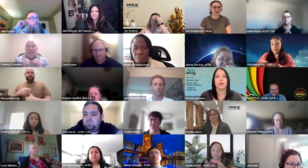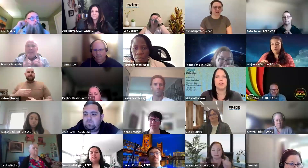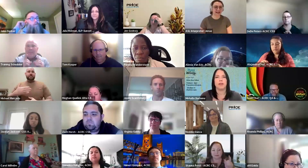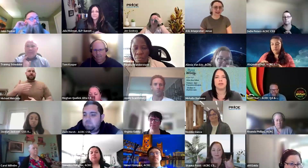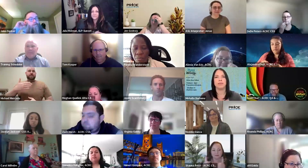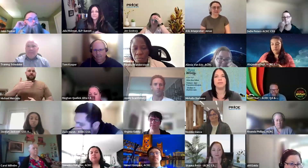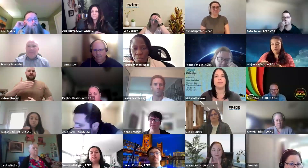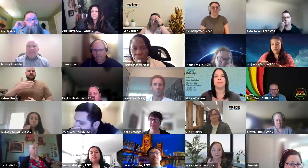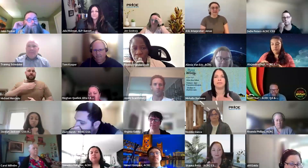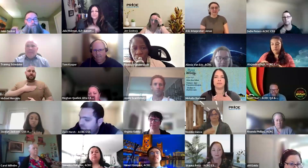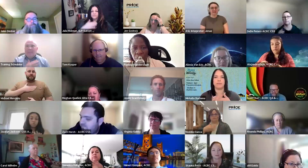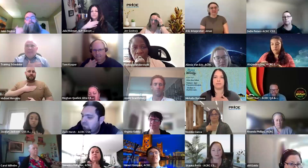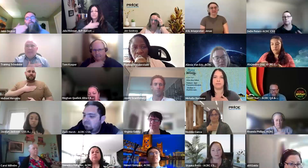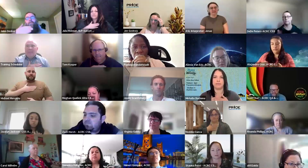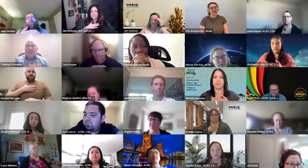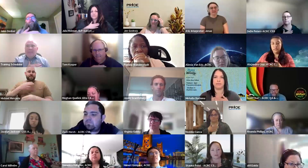Awesome. So we'll do the three again.